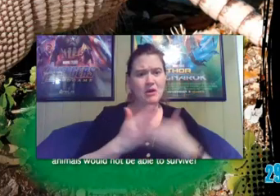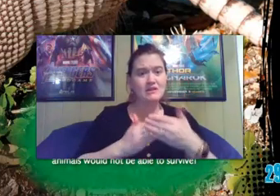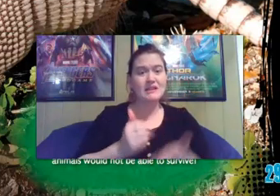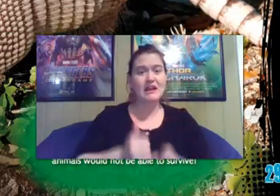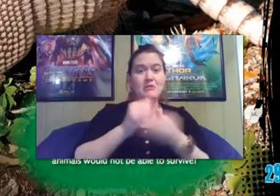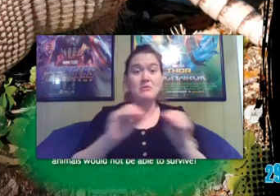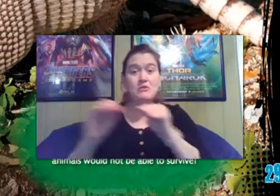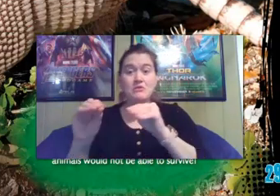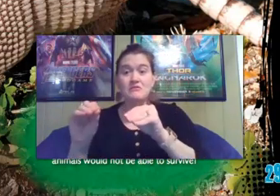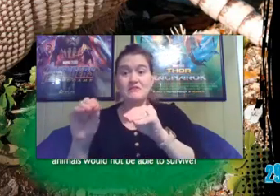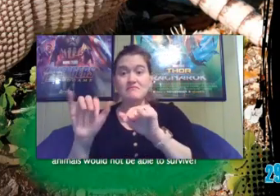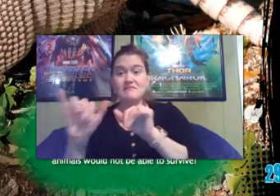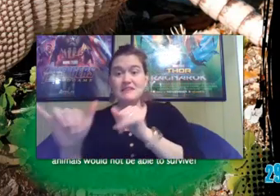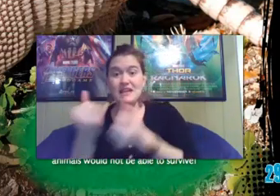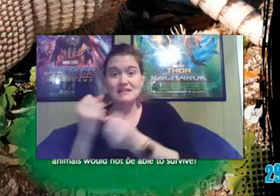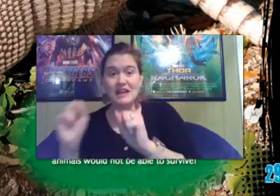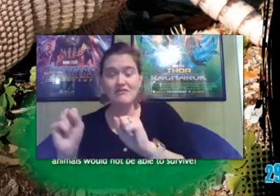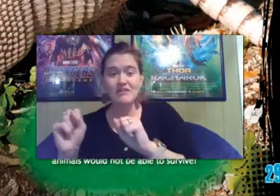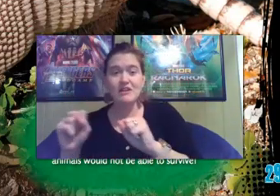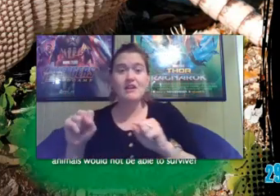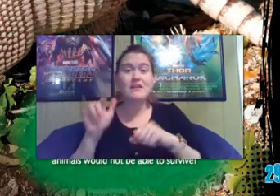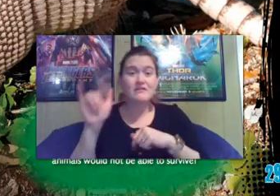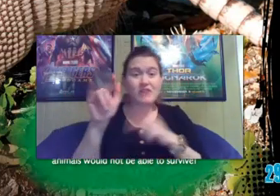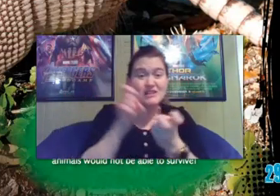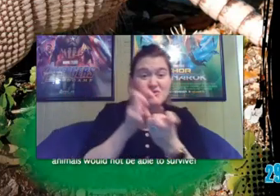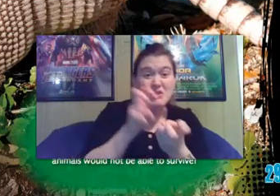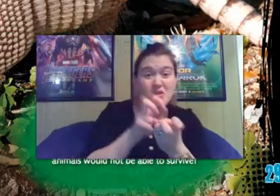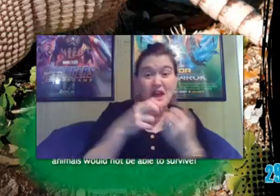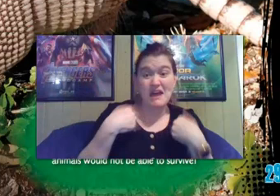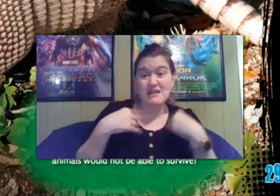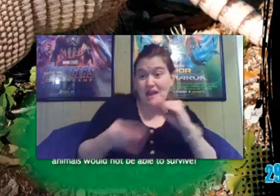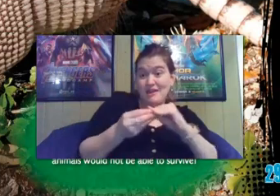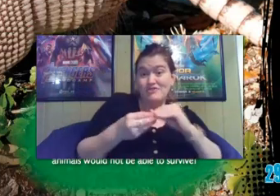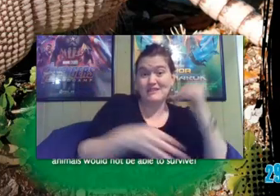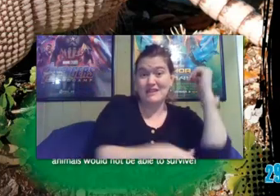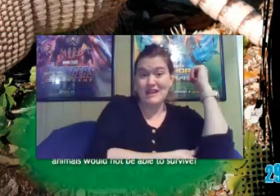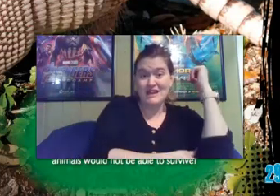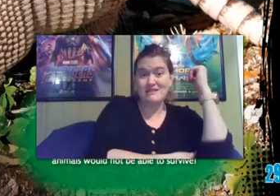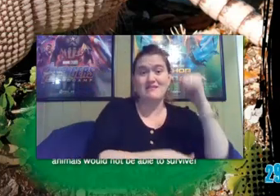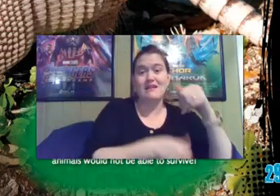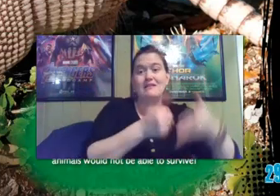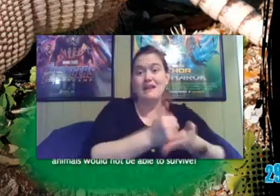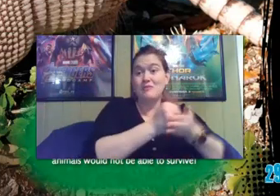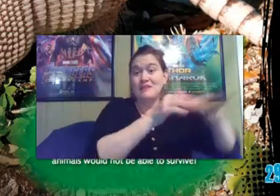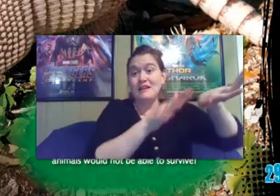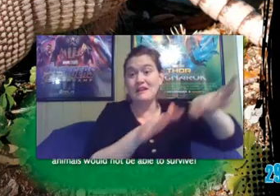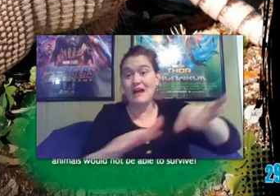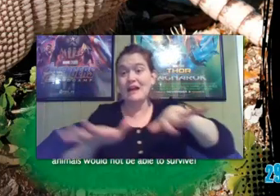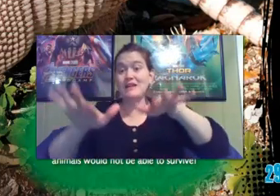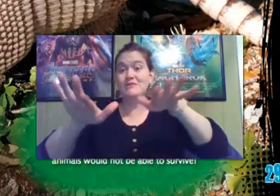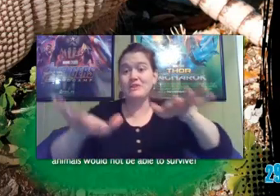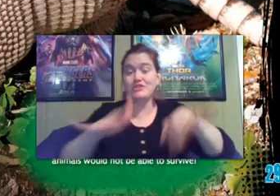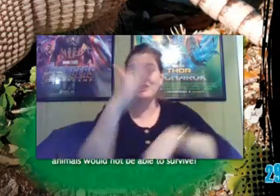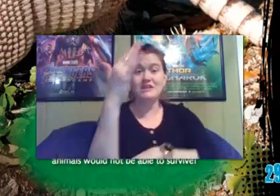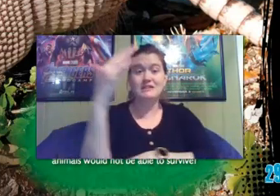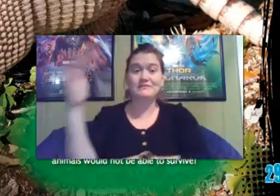body parts that help them move and stay safe. The flying squirrel had extra skin that helped it